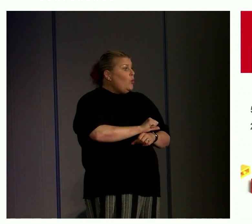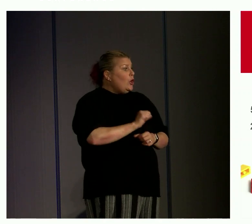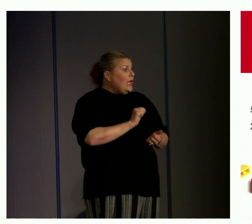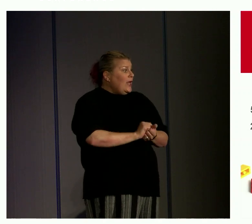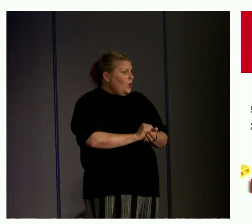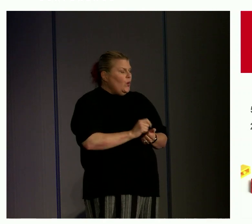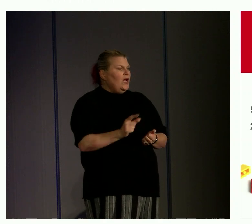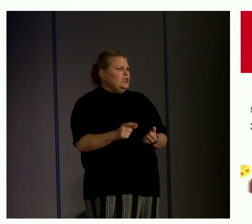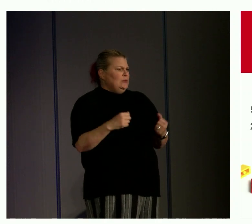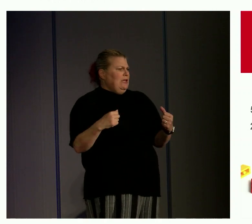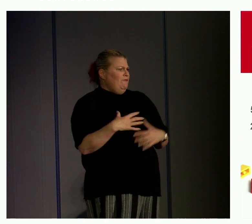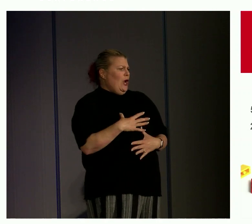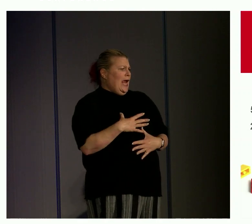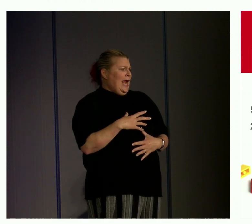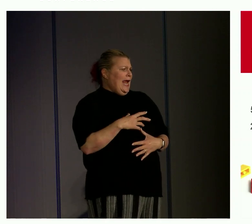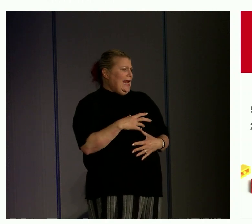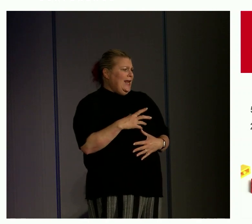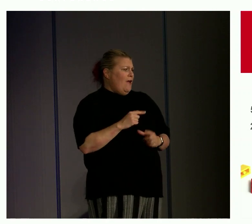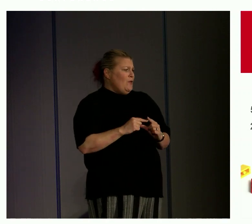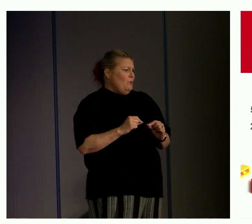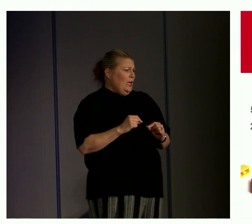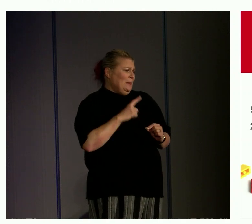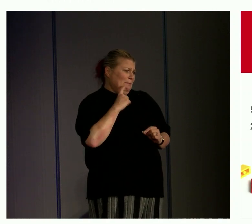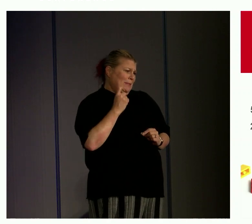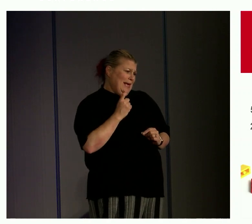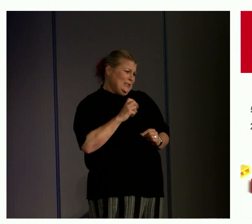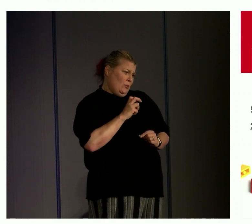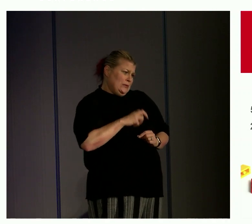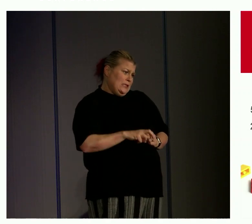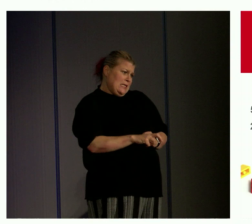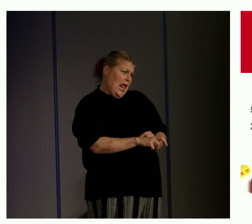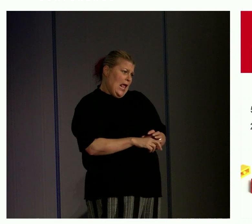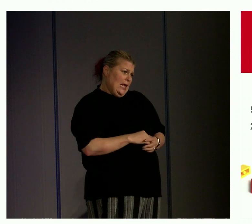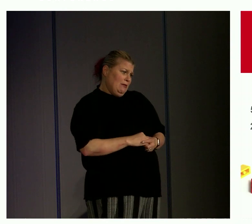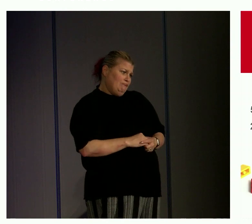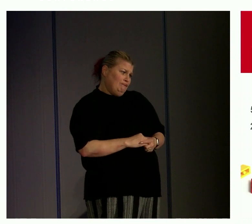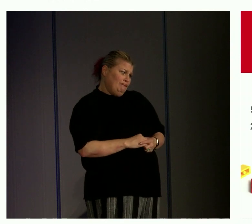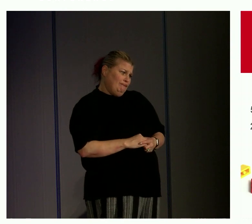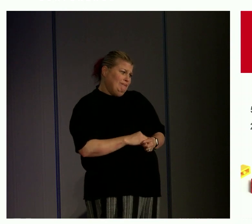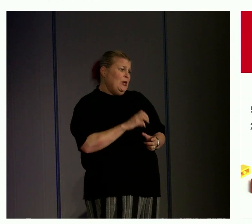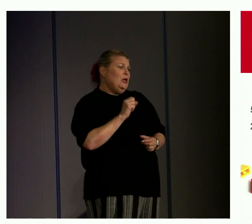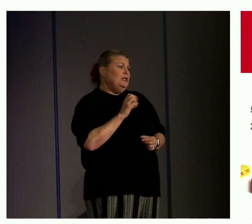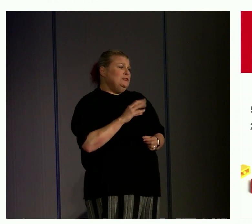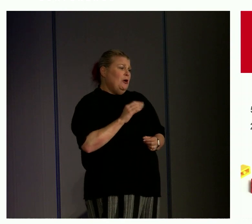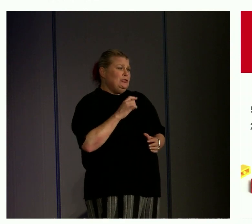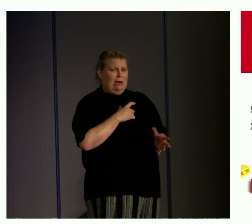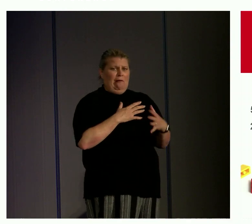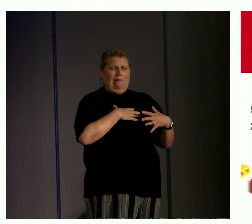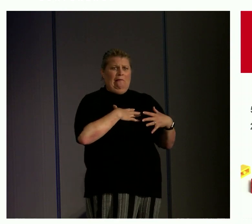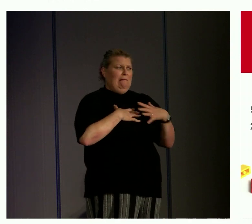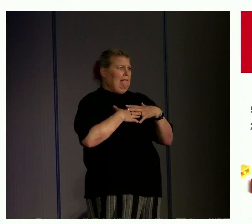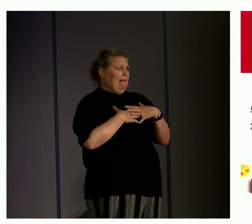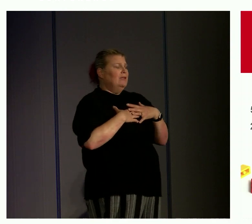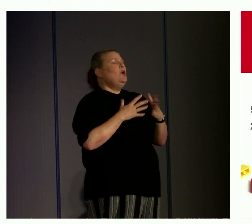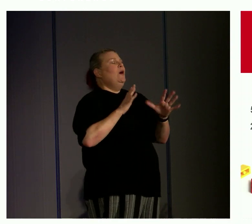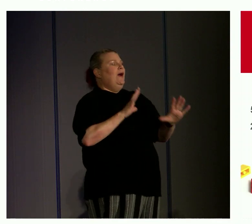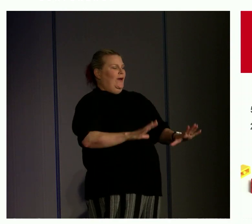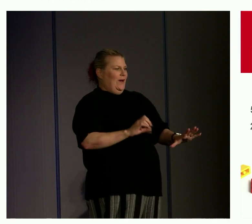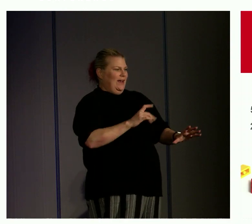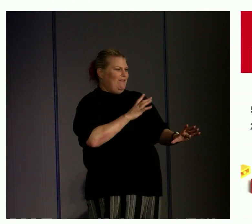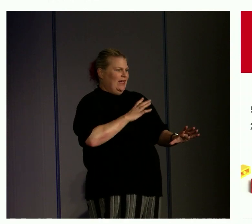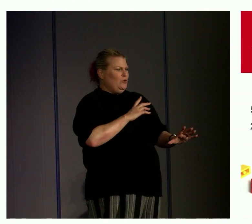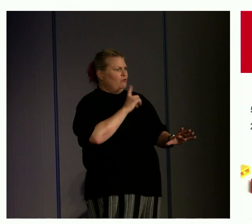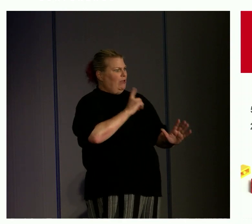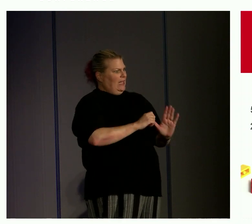with was afraid of the brick because the brick was a snake. So it was really meaningful, and the